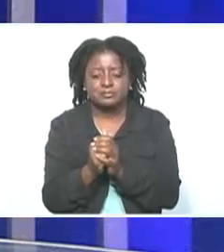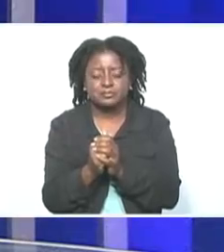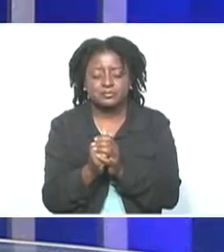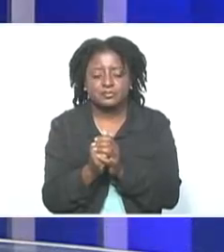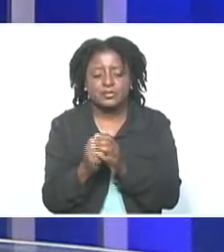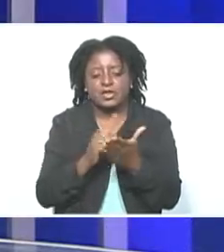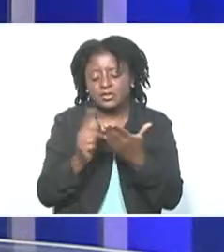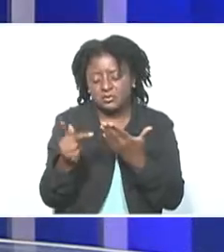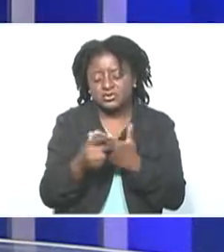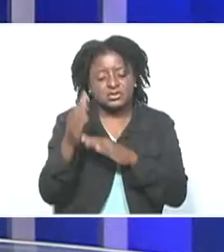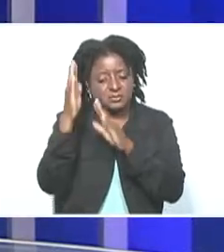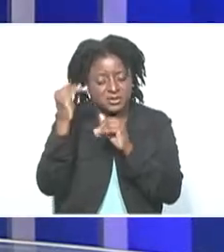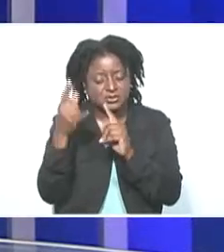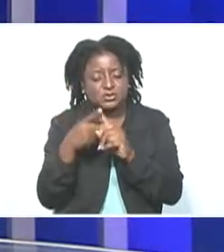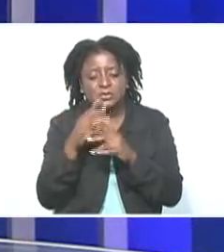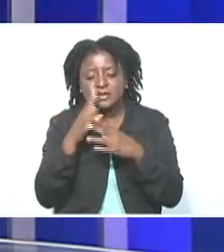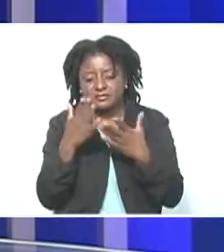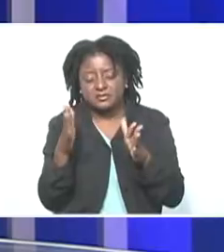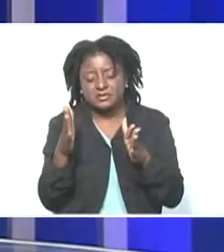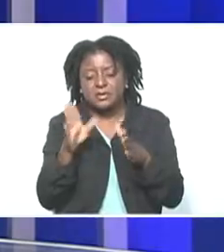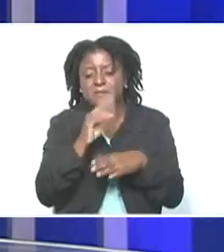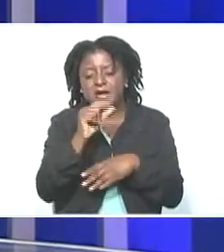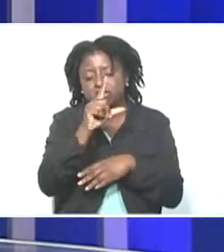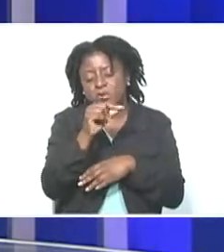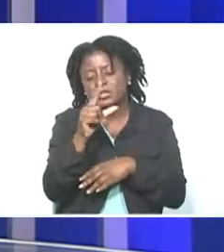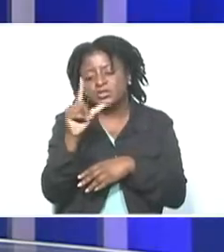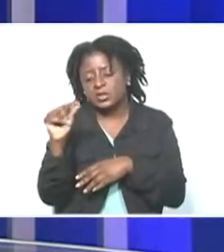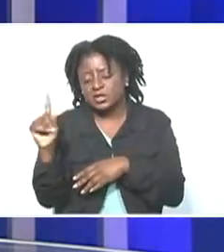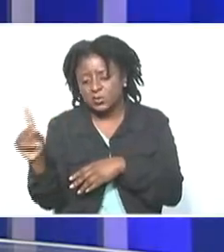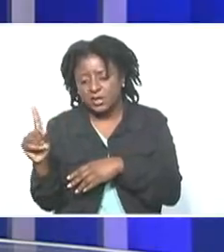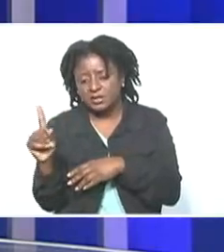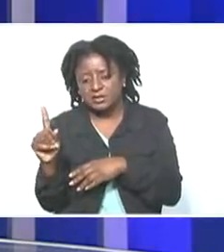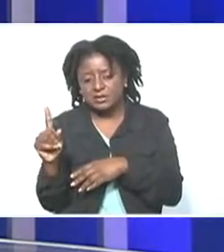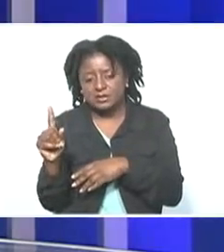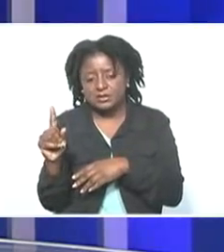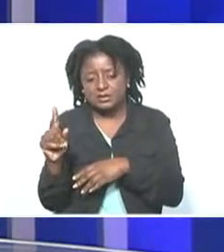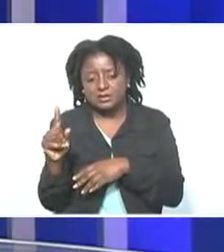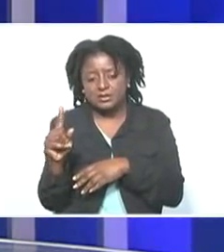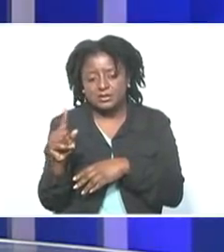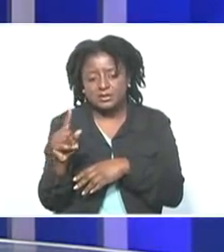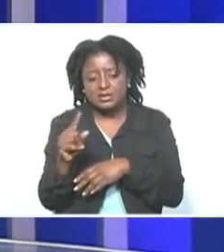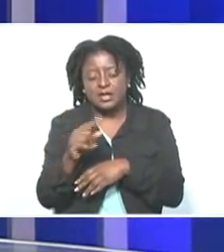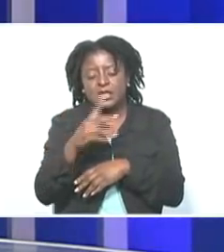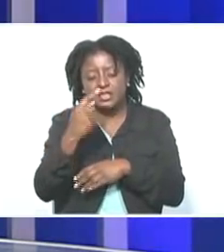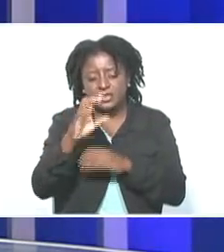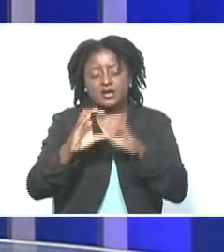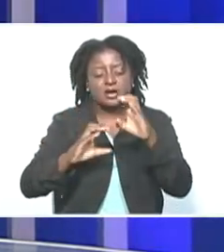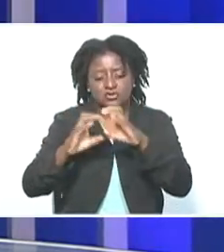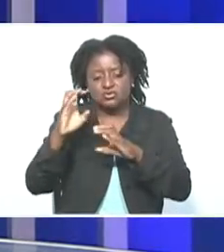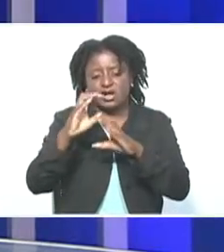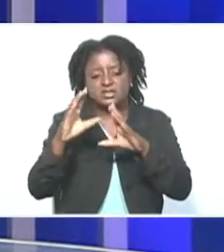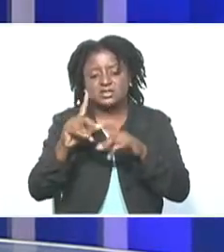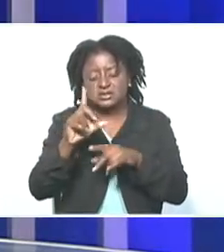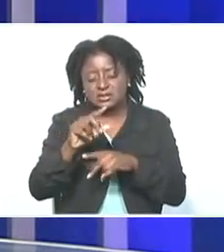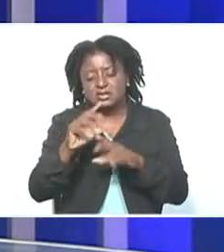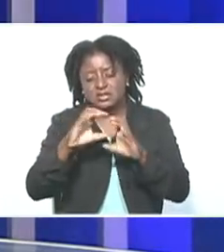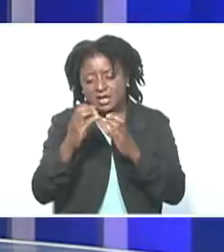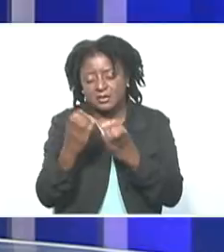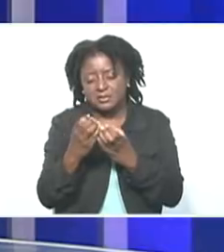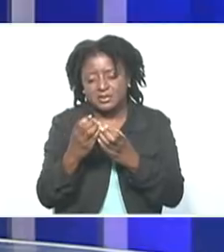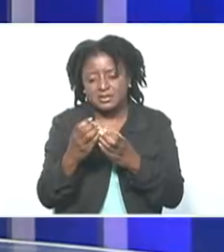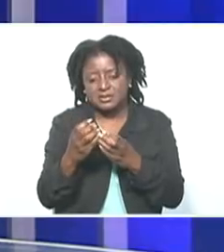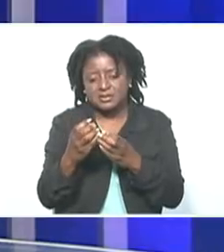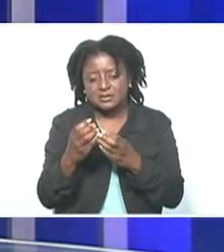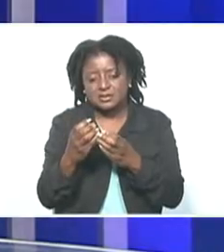The project is expected to be completed by 2021. Sand Contractors Limited assessed the submitted bids. The